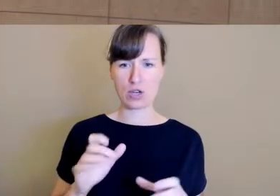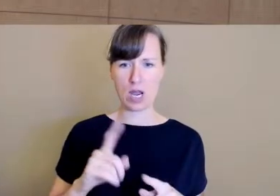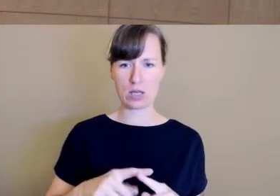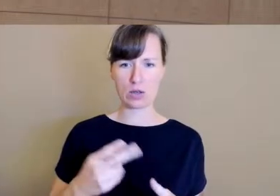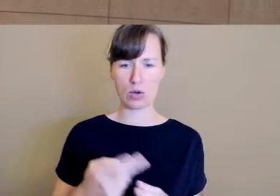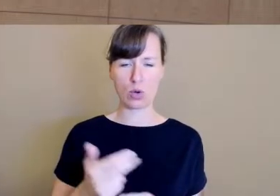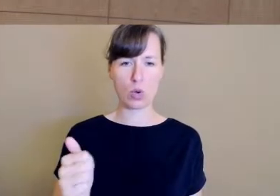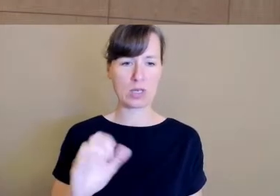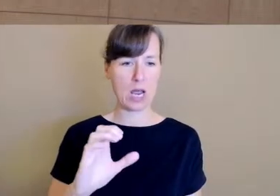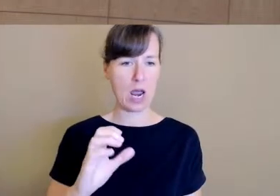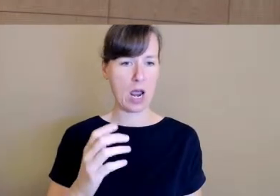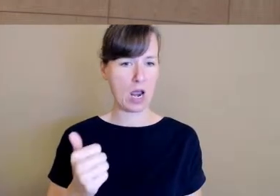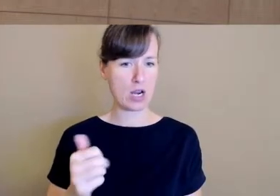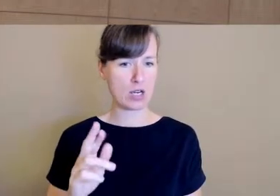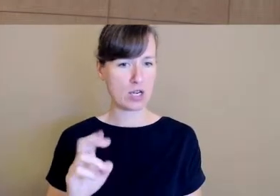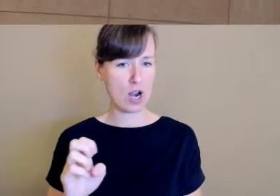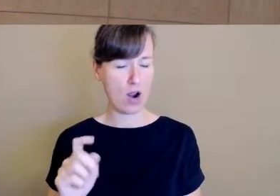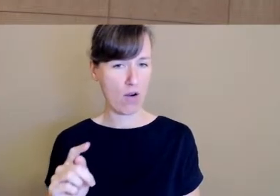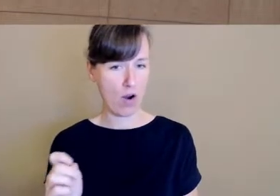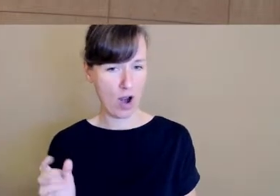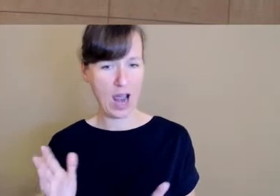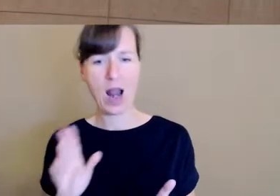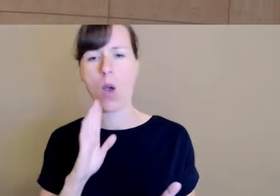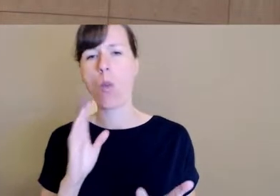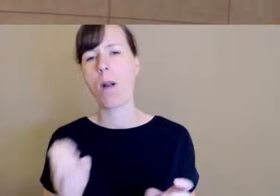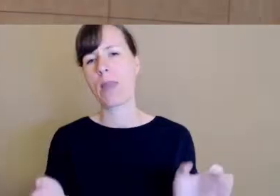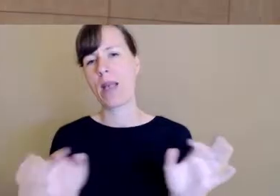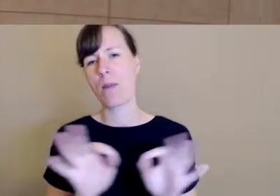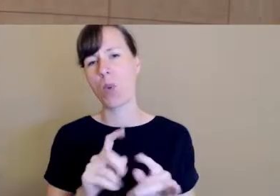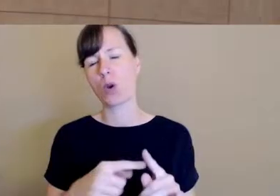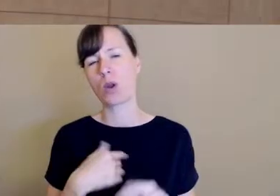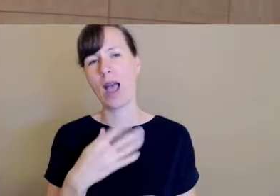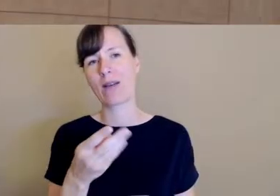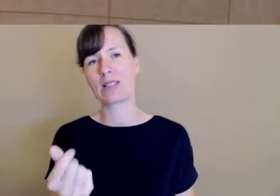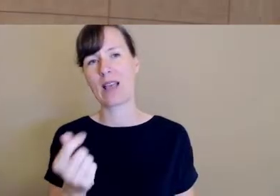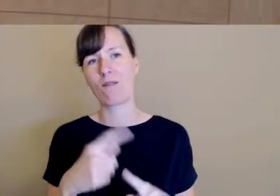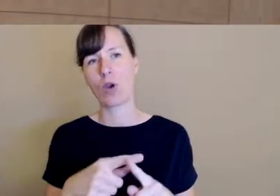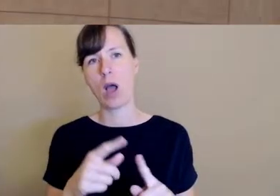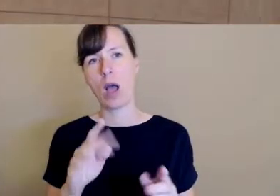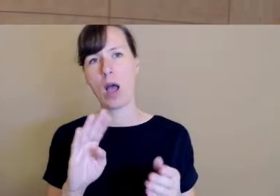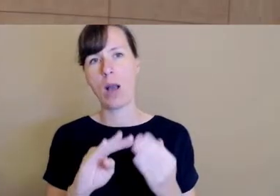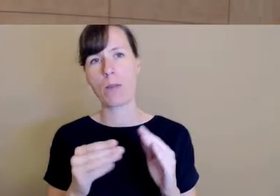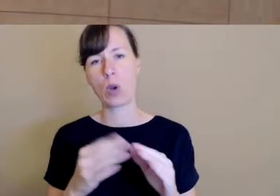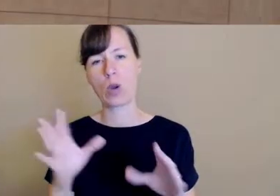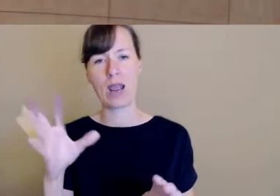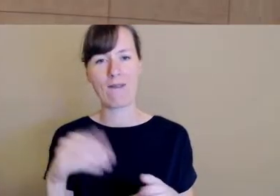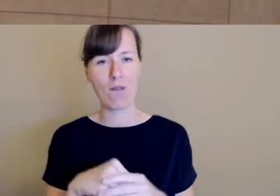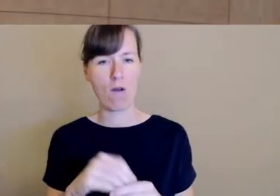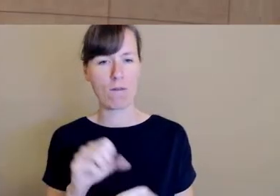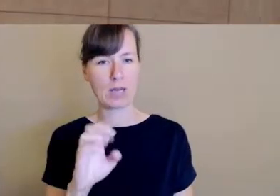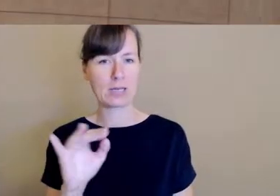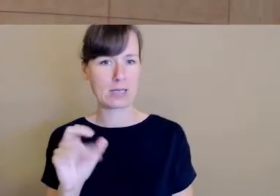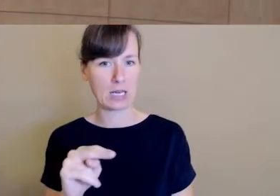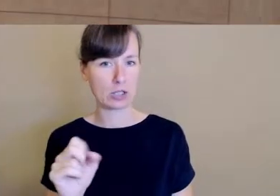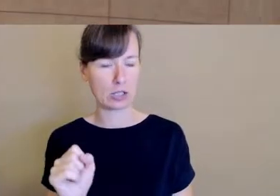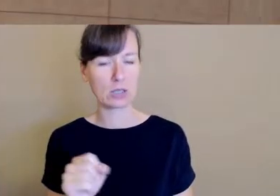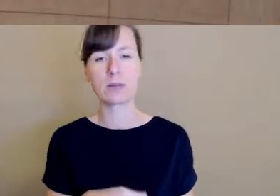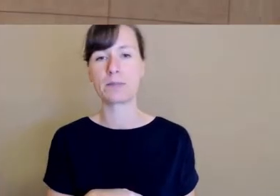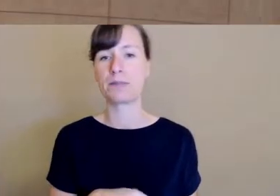important to have several community involvement sessions. Is there any public input